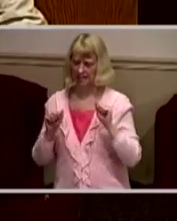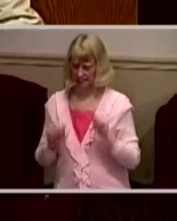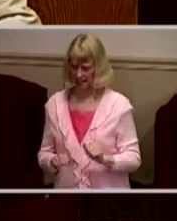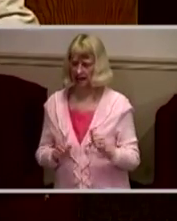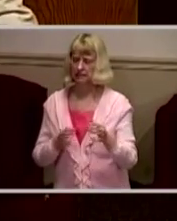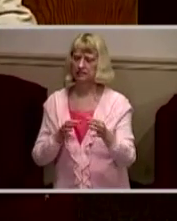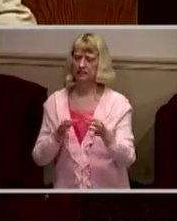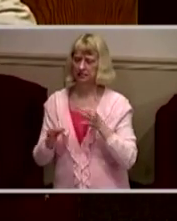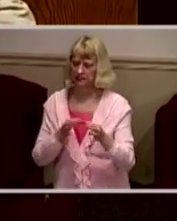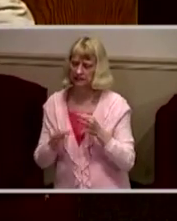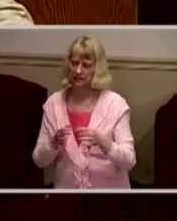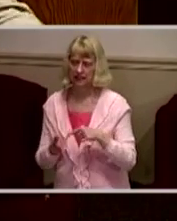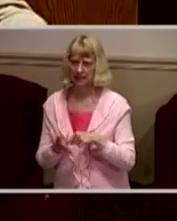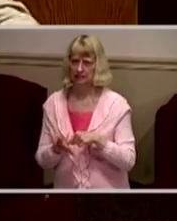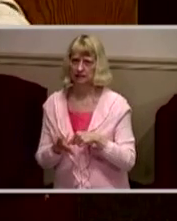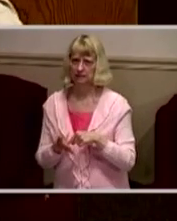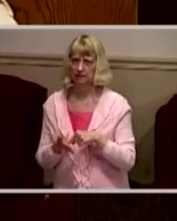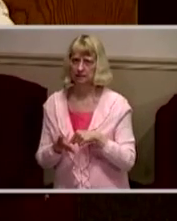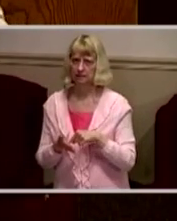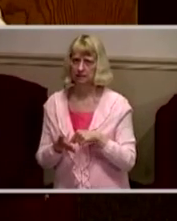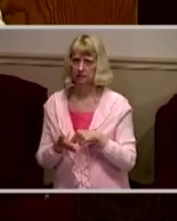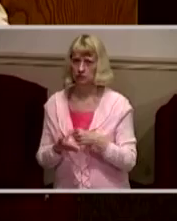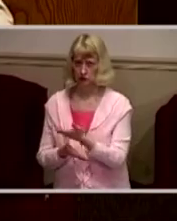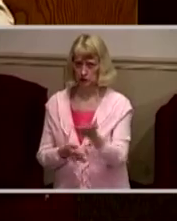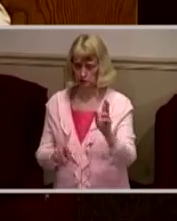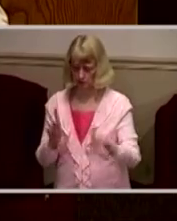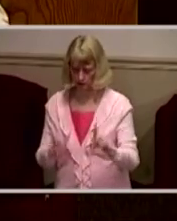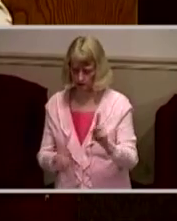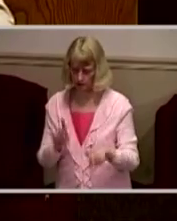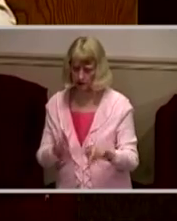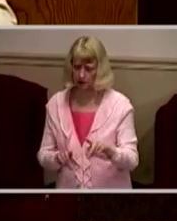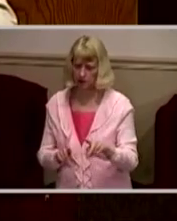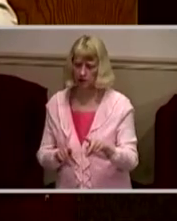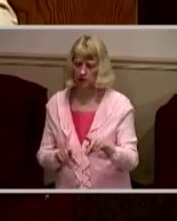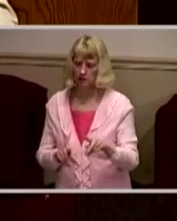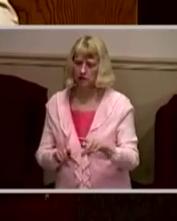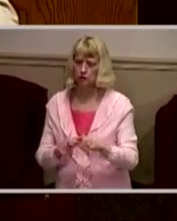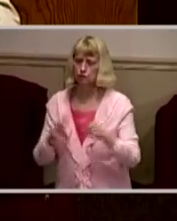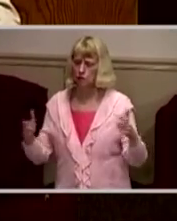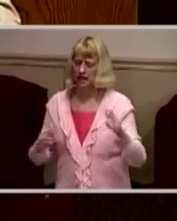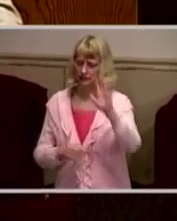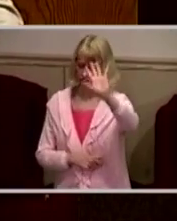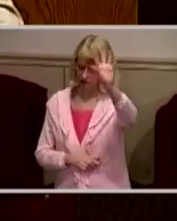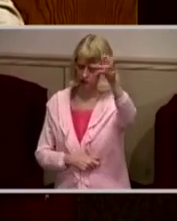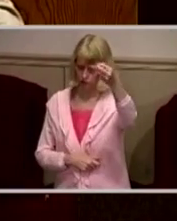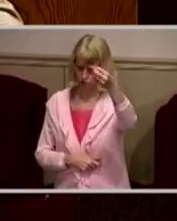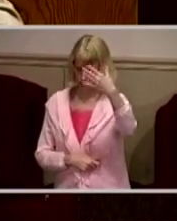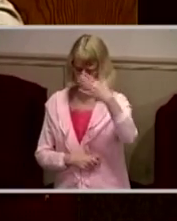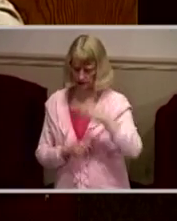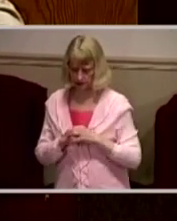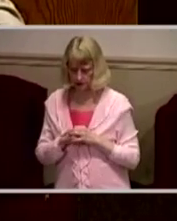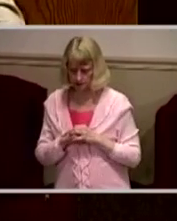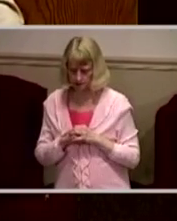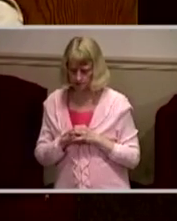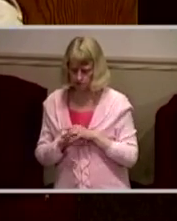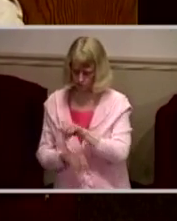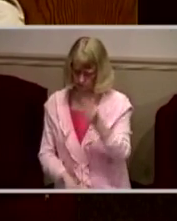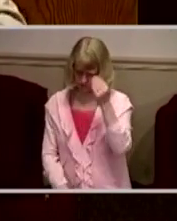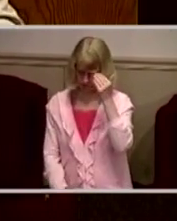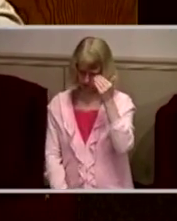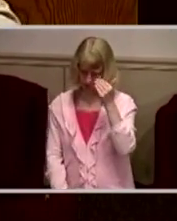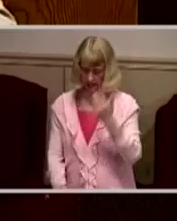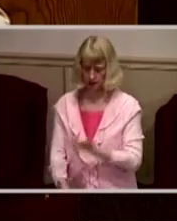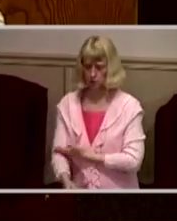to communicate to this congregation the greatness of God's grace. And, you know, even